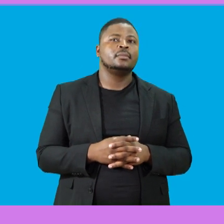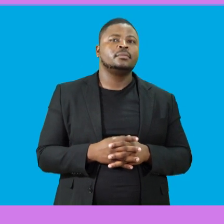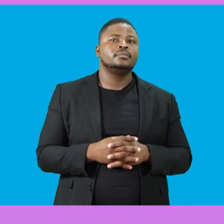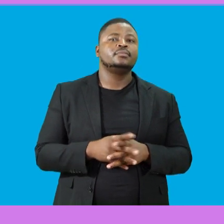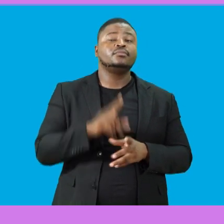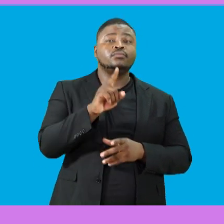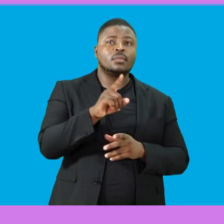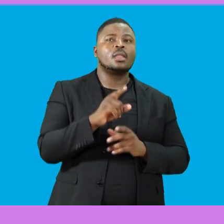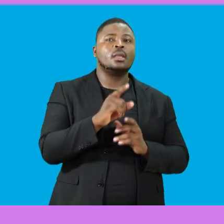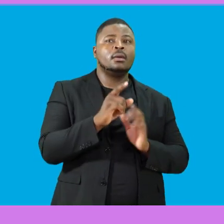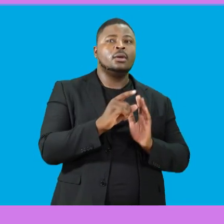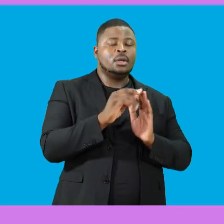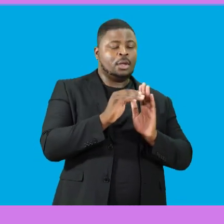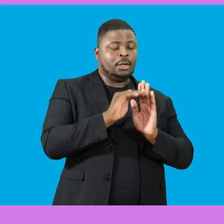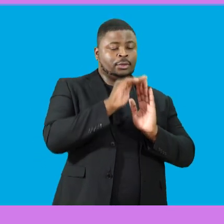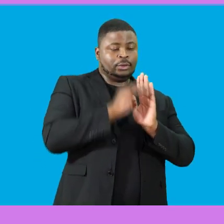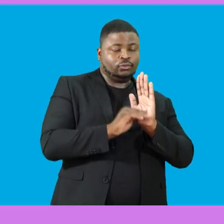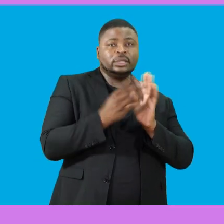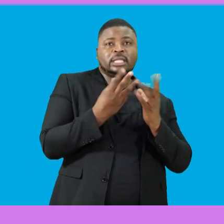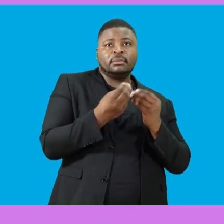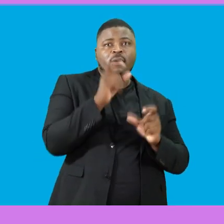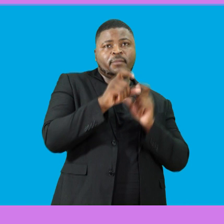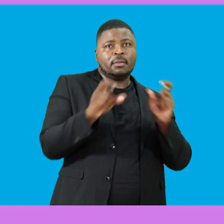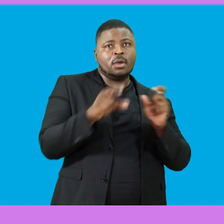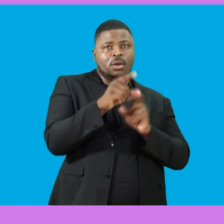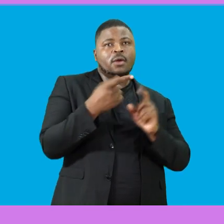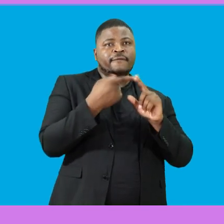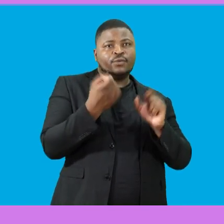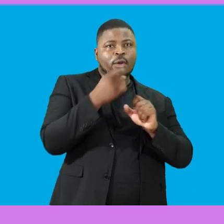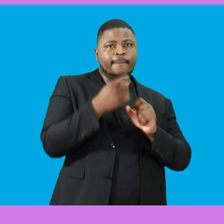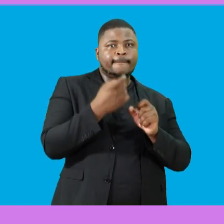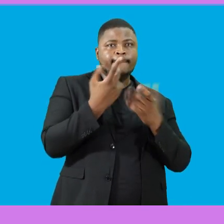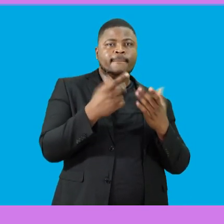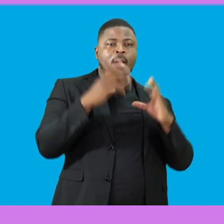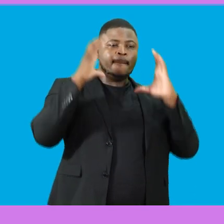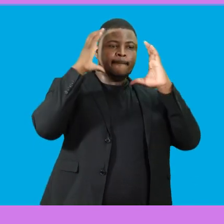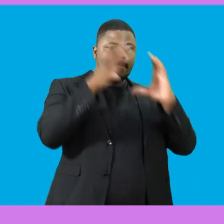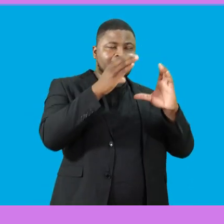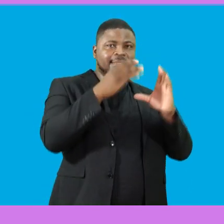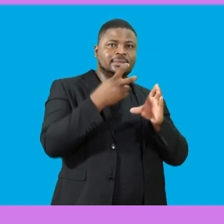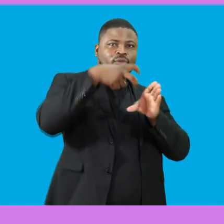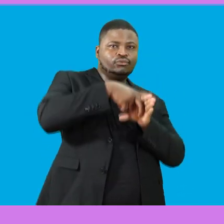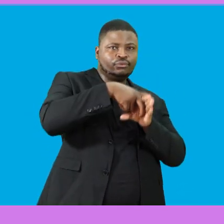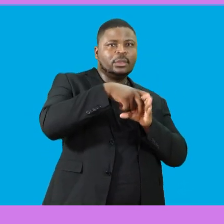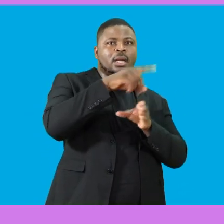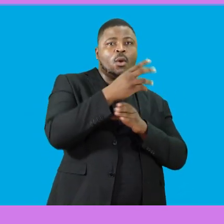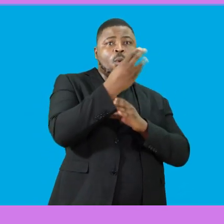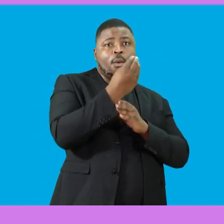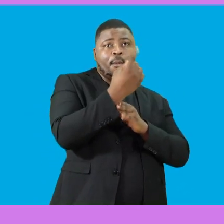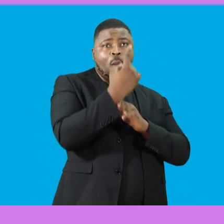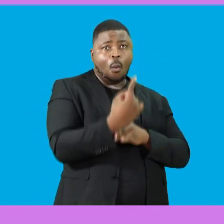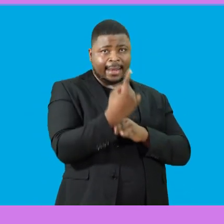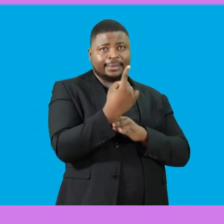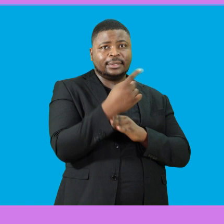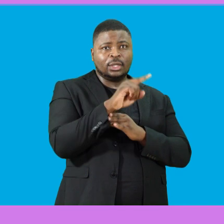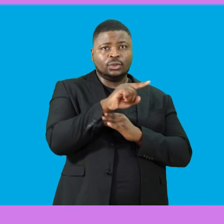sorry, let me write it correctly. Decrease in number of people from bus trip 1, from bus